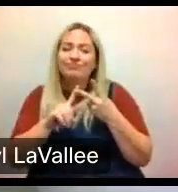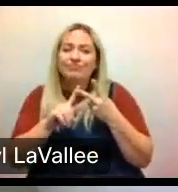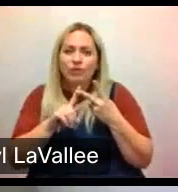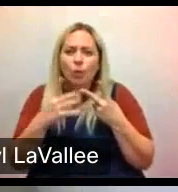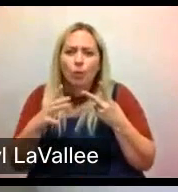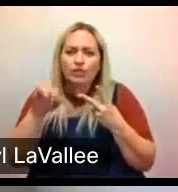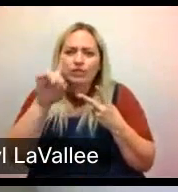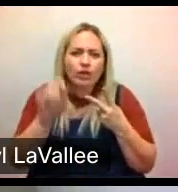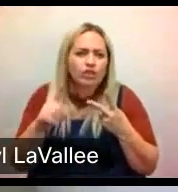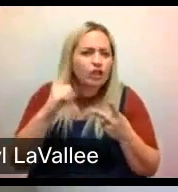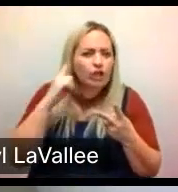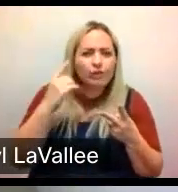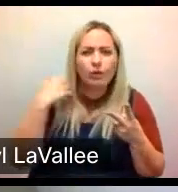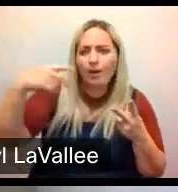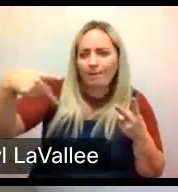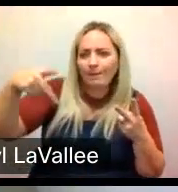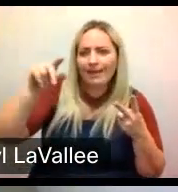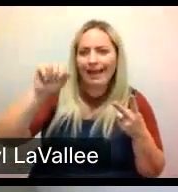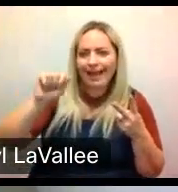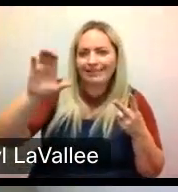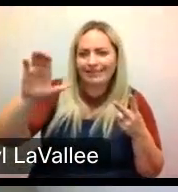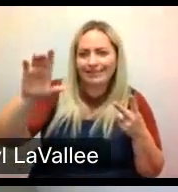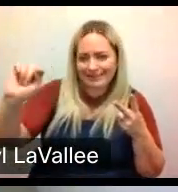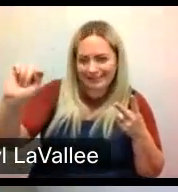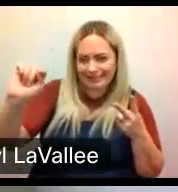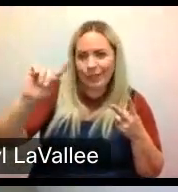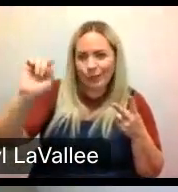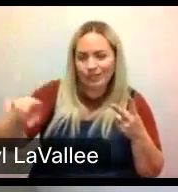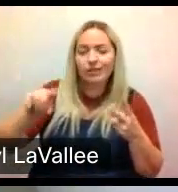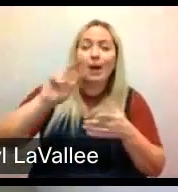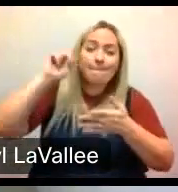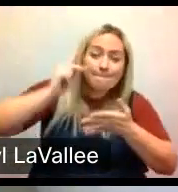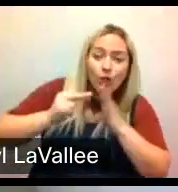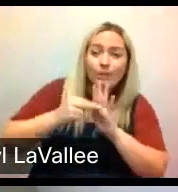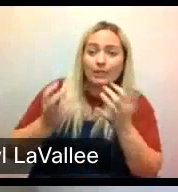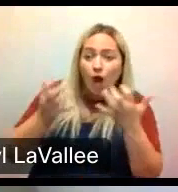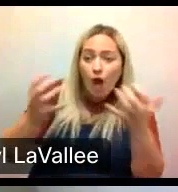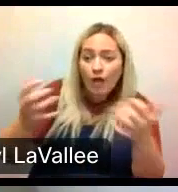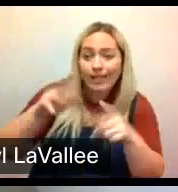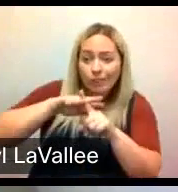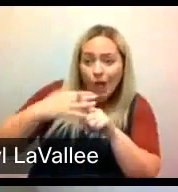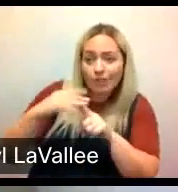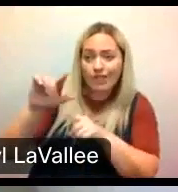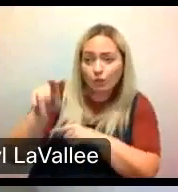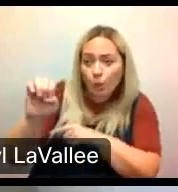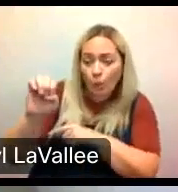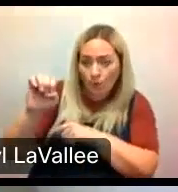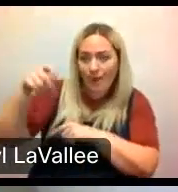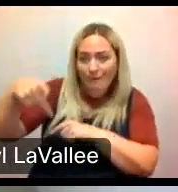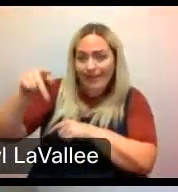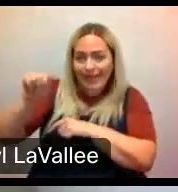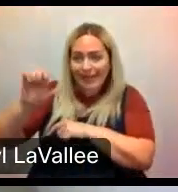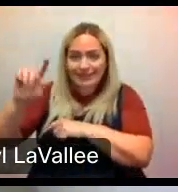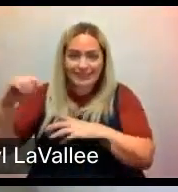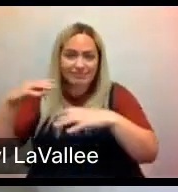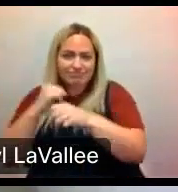may have heard about before, PACT. Purpose, audience, context, tone. So those questions, asking